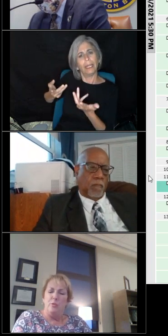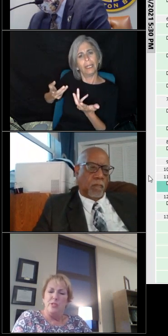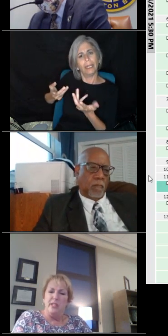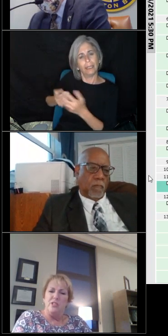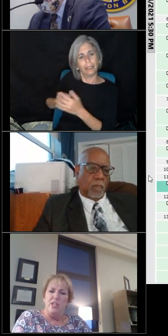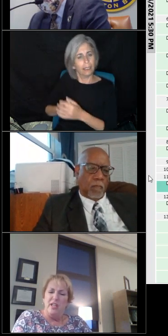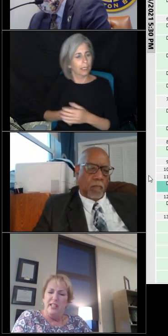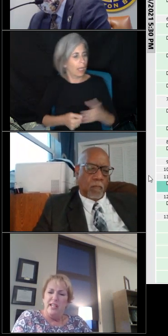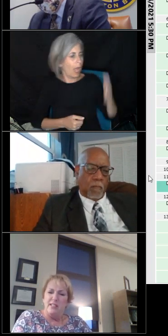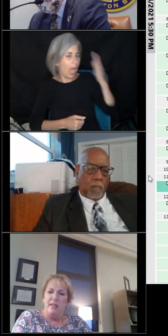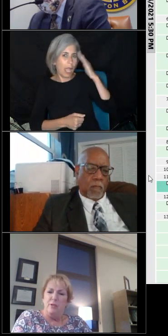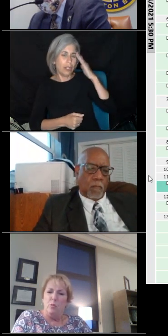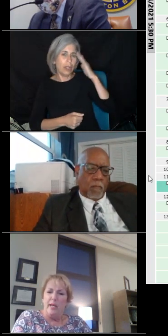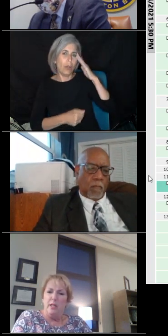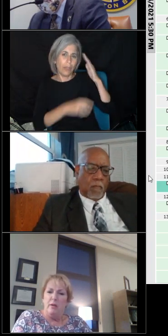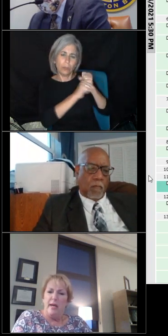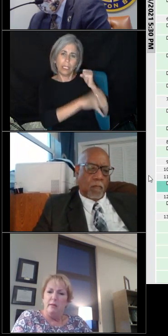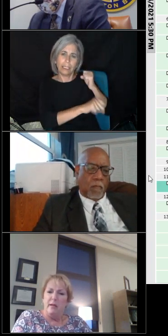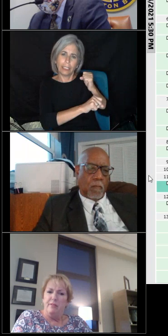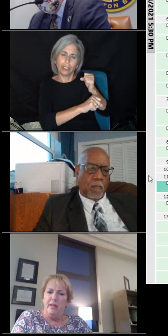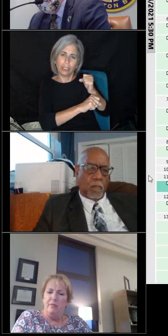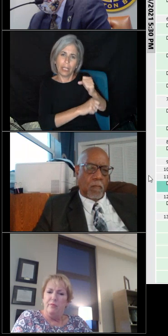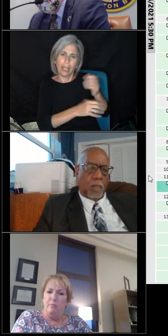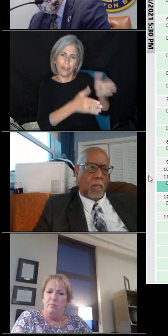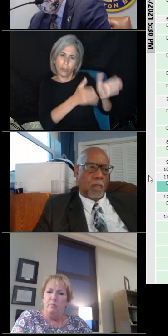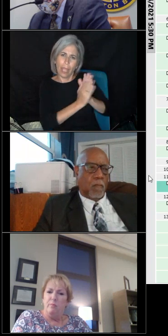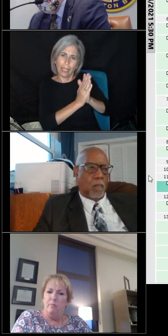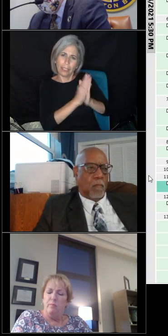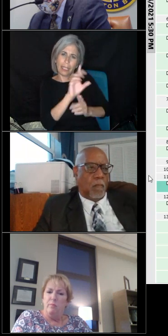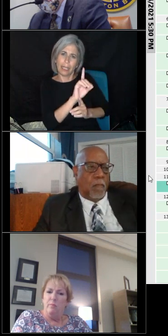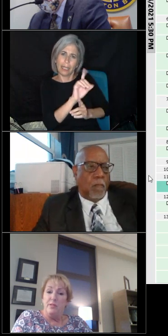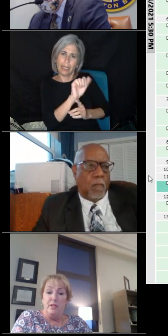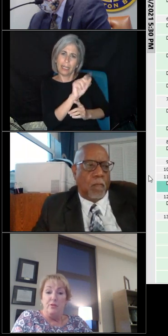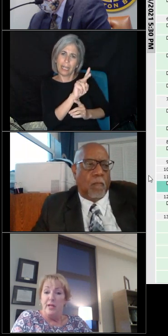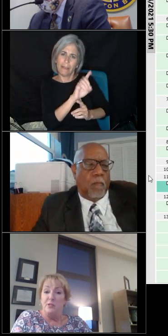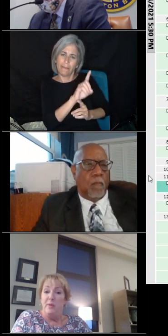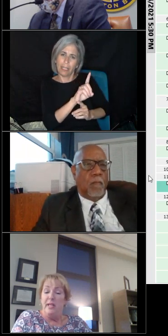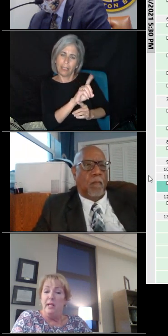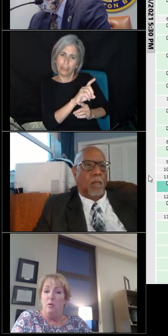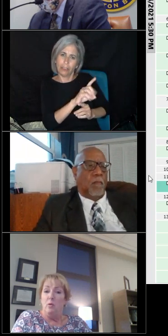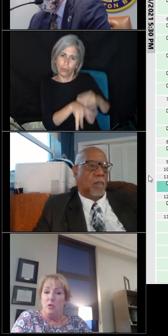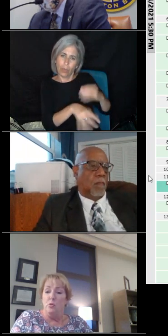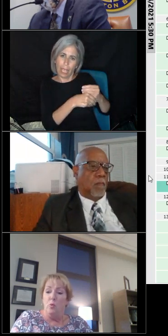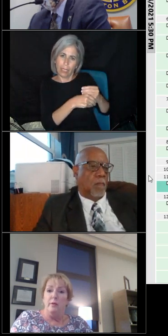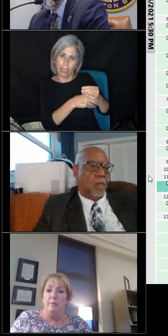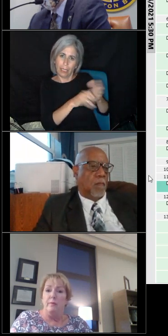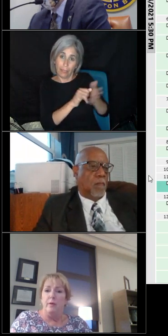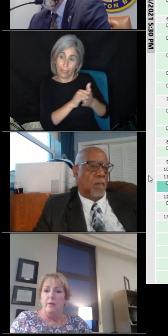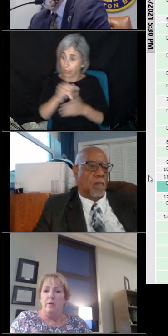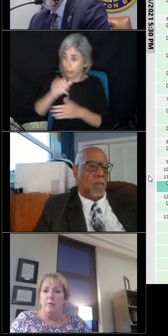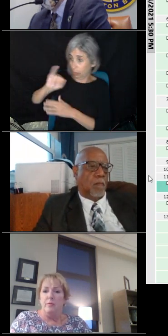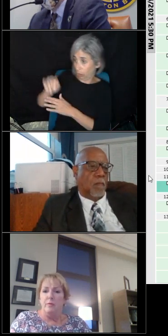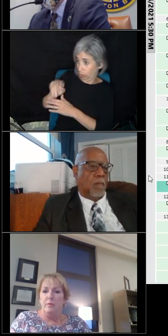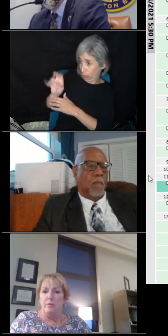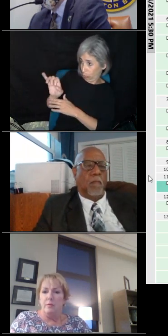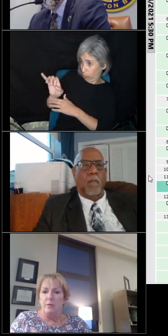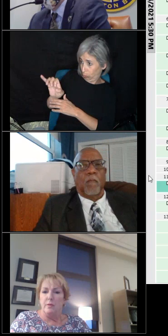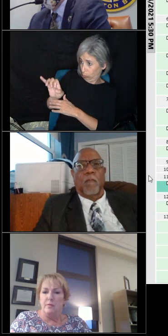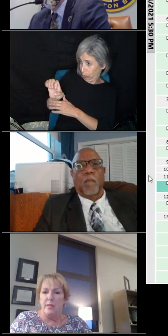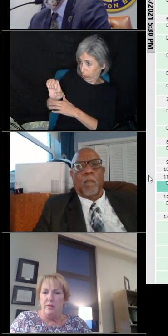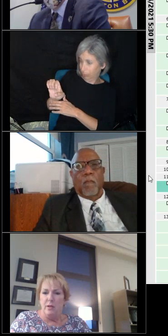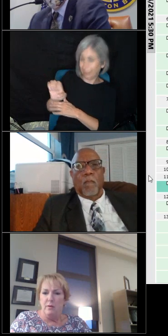I know there was an extension. I need to ask David to weigh in on that. I think. Is that also going to be beginning of June? June.